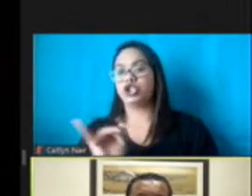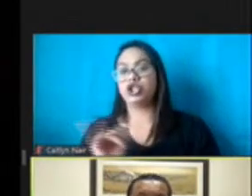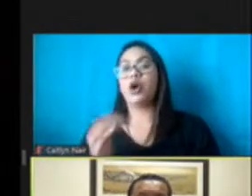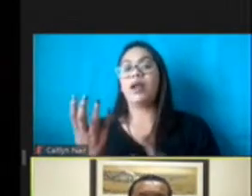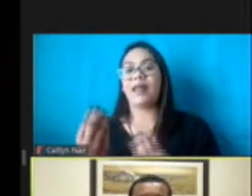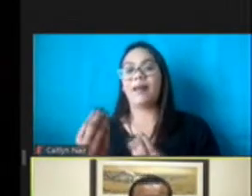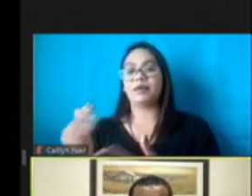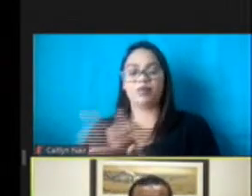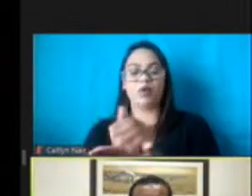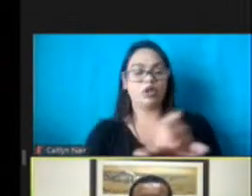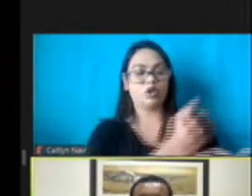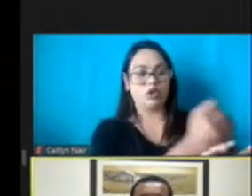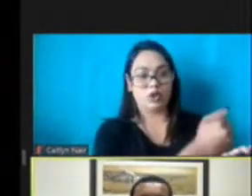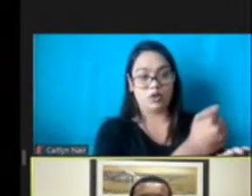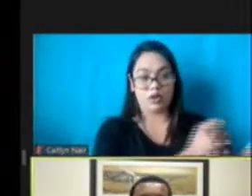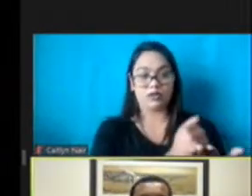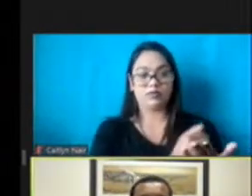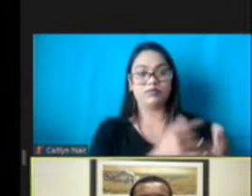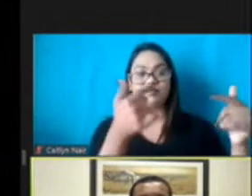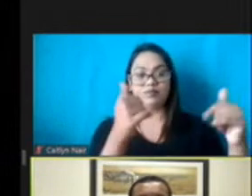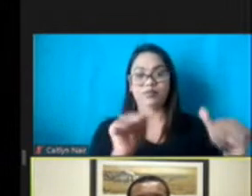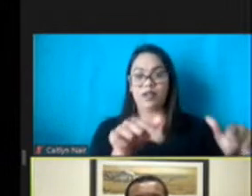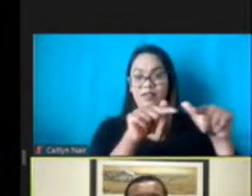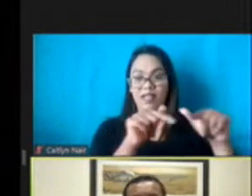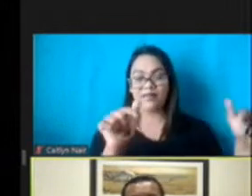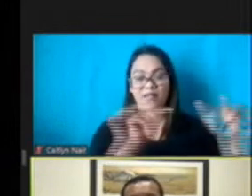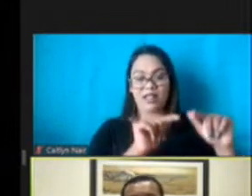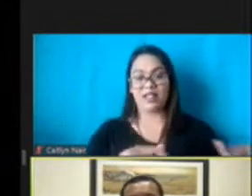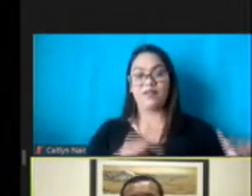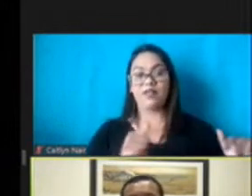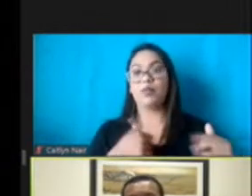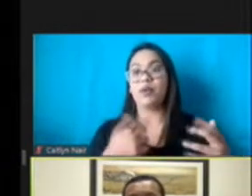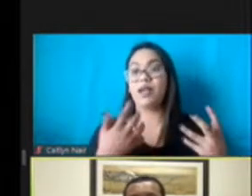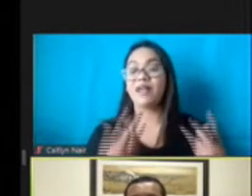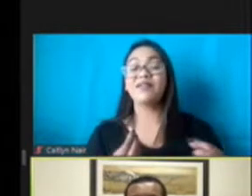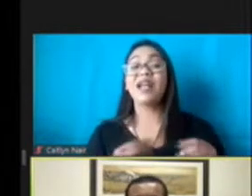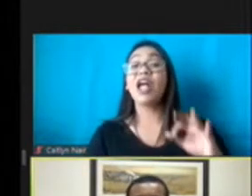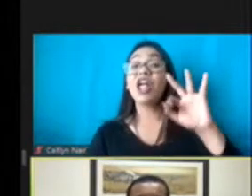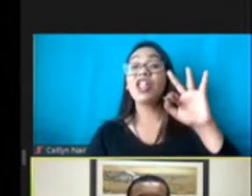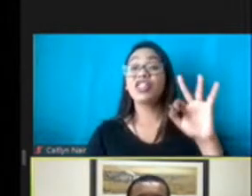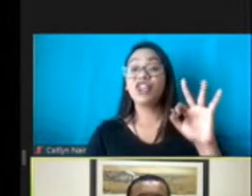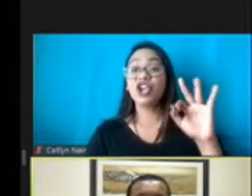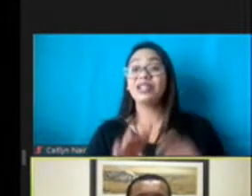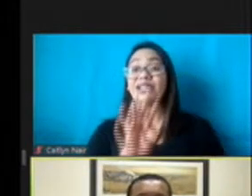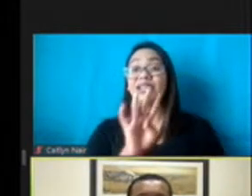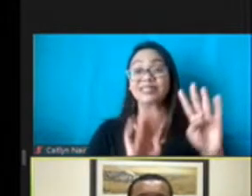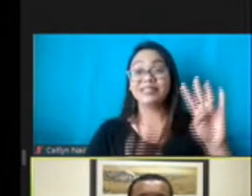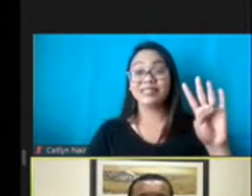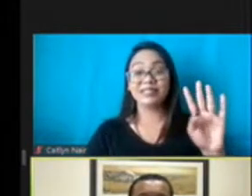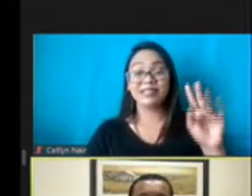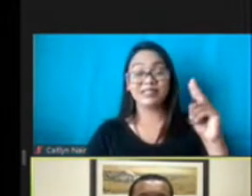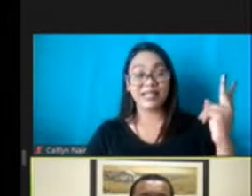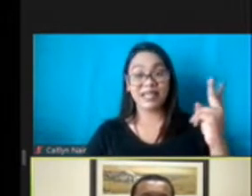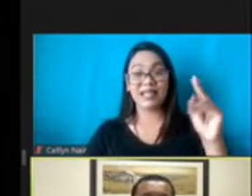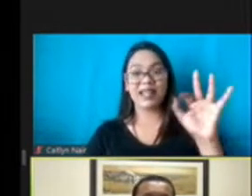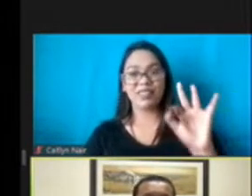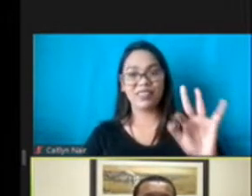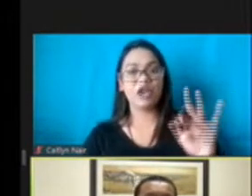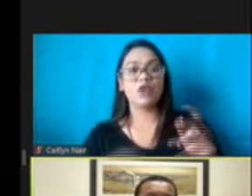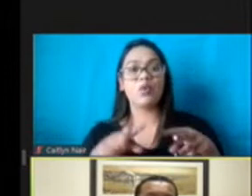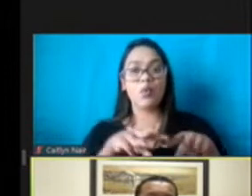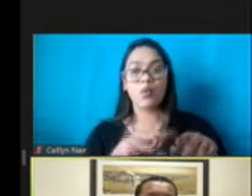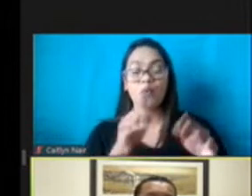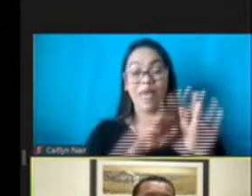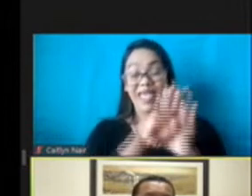system. And so it goes on. So we've refined this to the second and third wave. This is the way that we trigger our response for the fourth wave. And what does